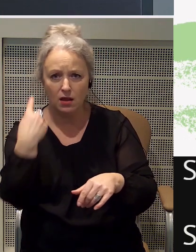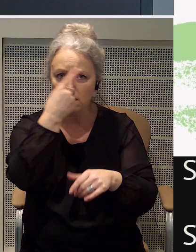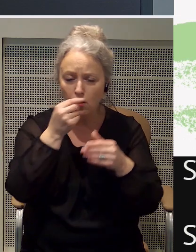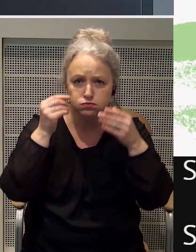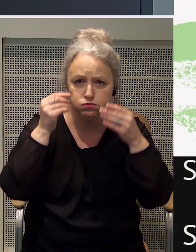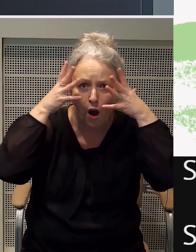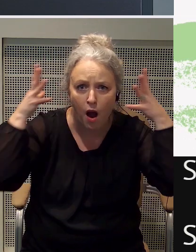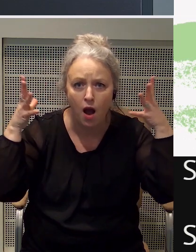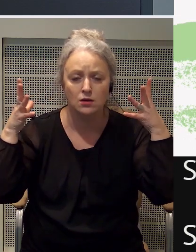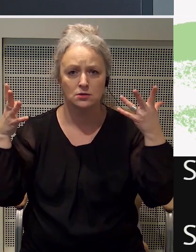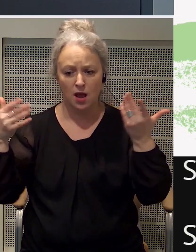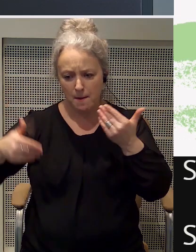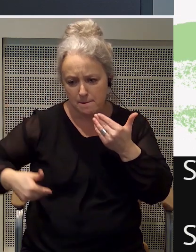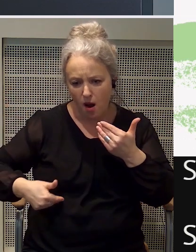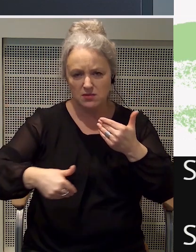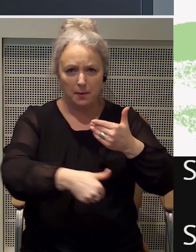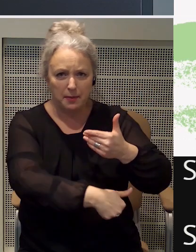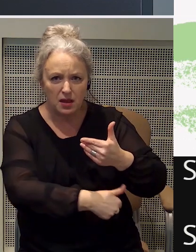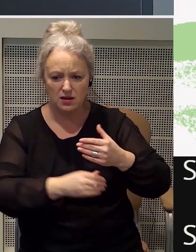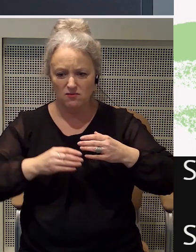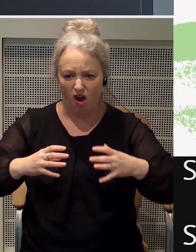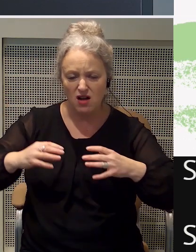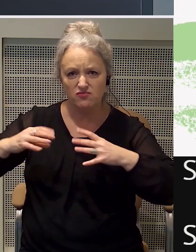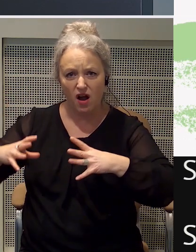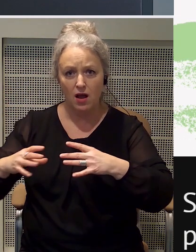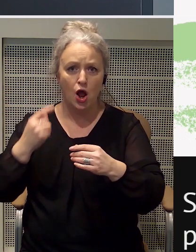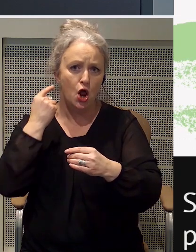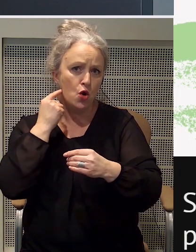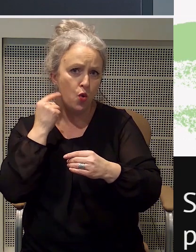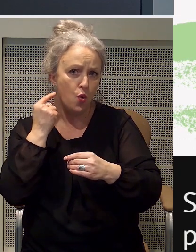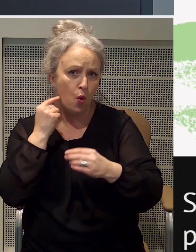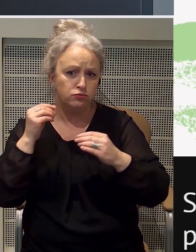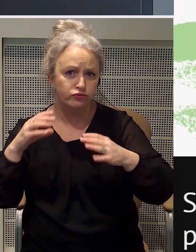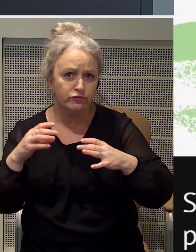though at first we don't notice it, then after a while we start seeing